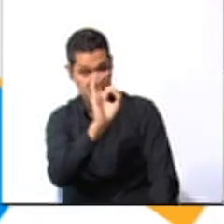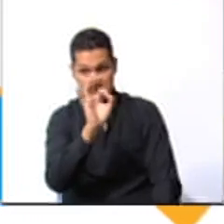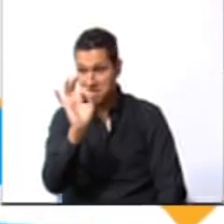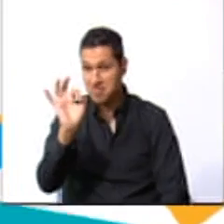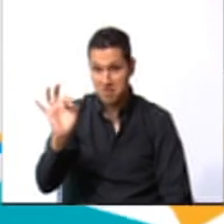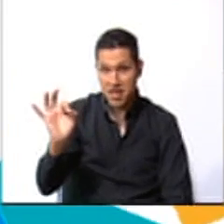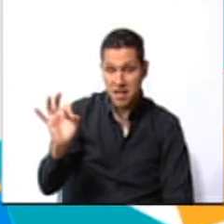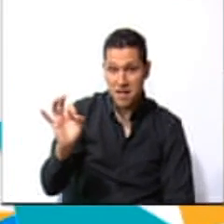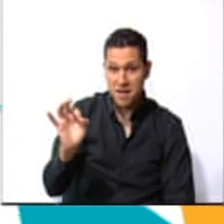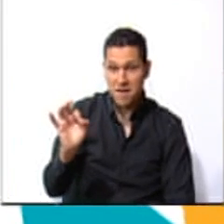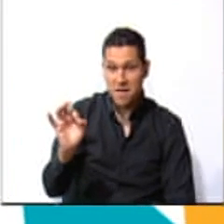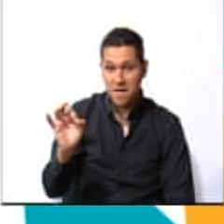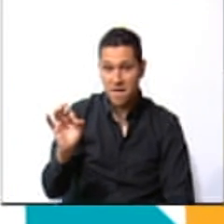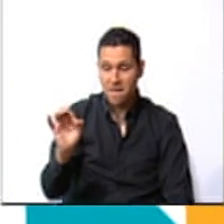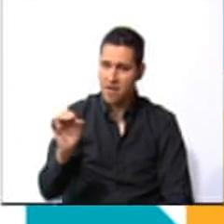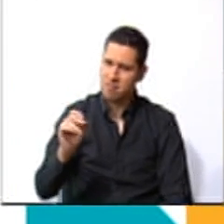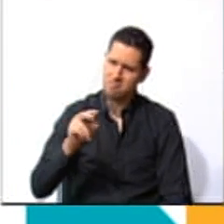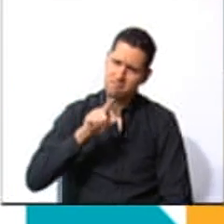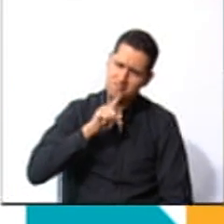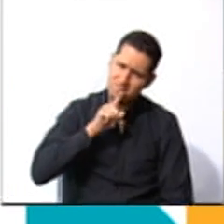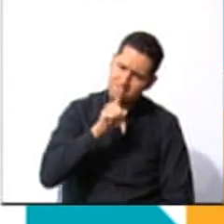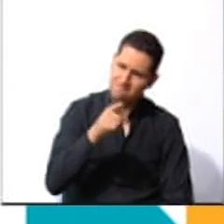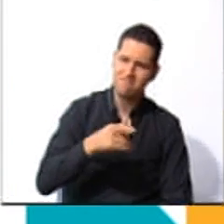Charlotte, are you great?